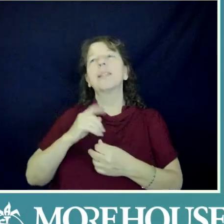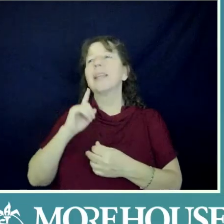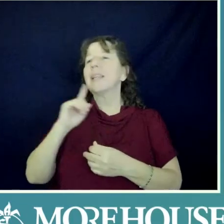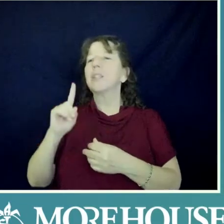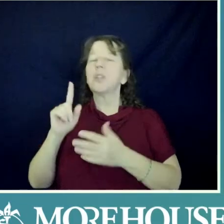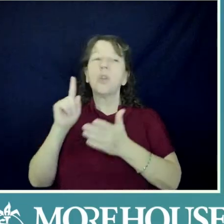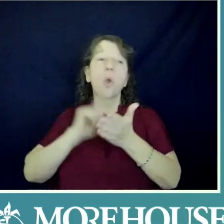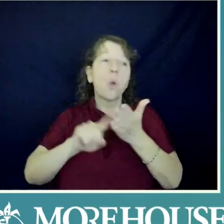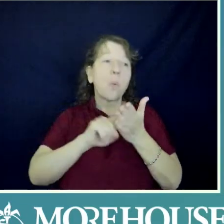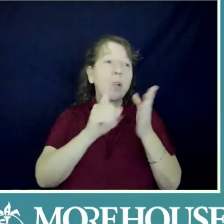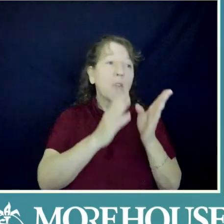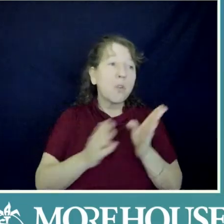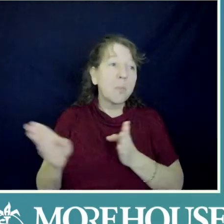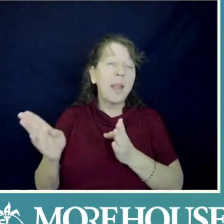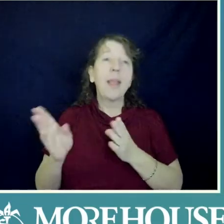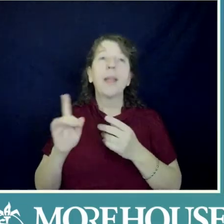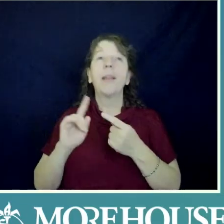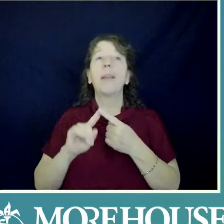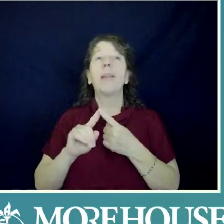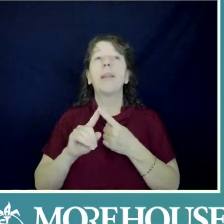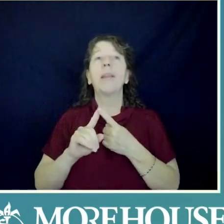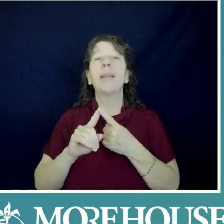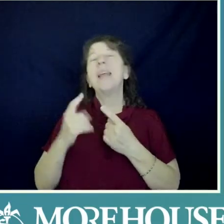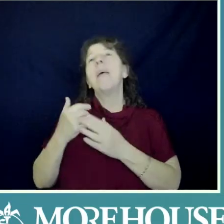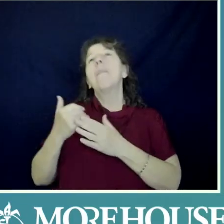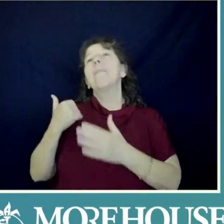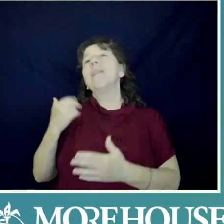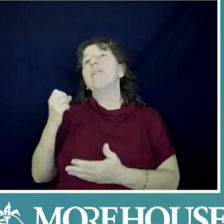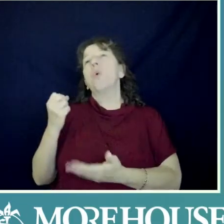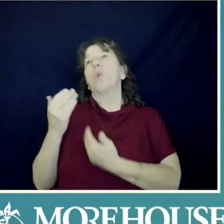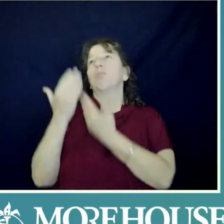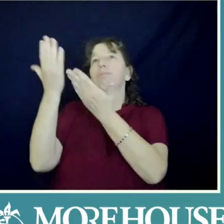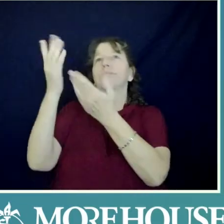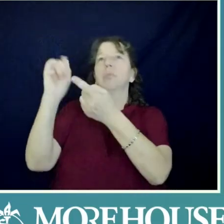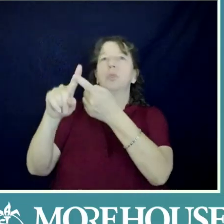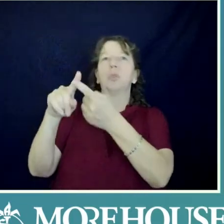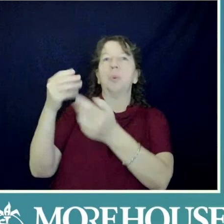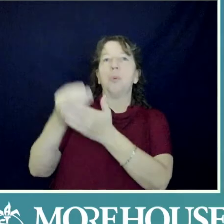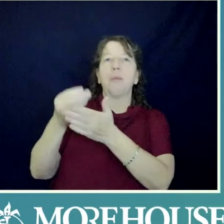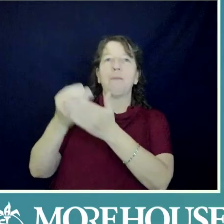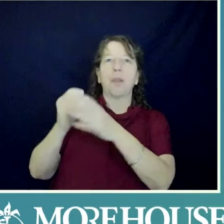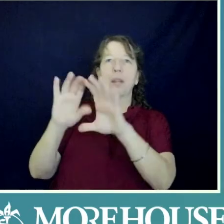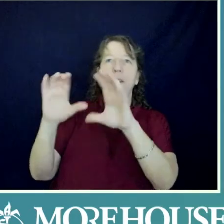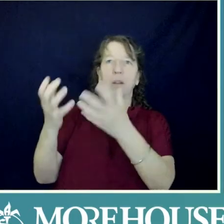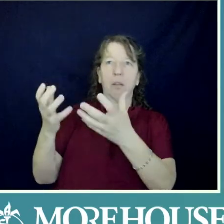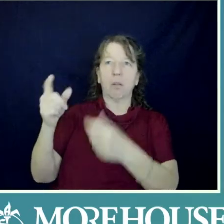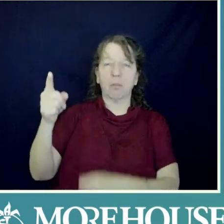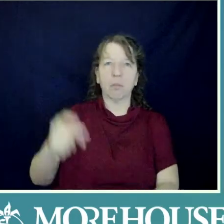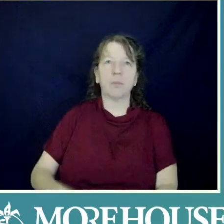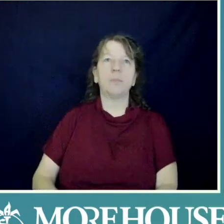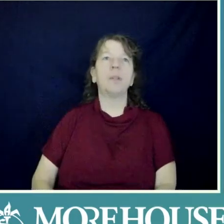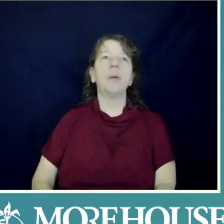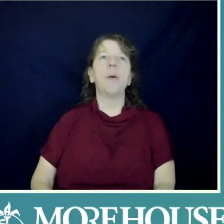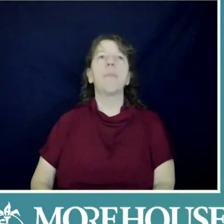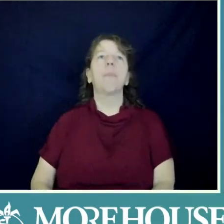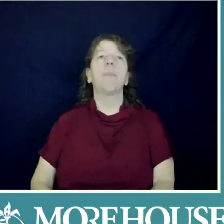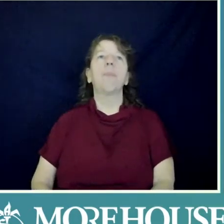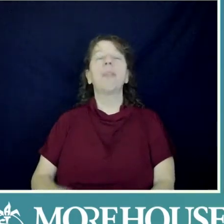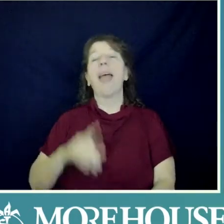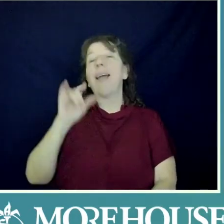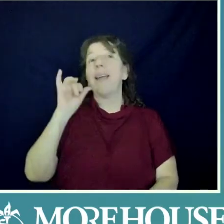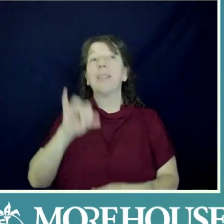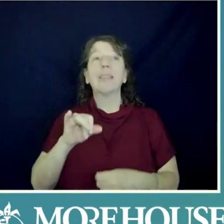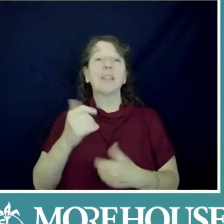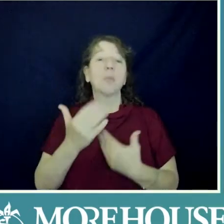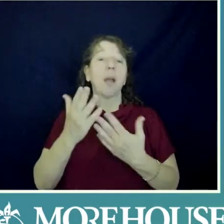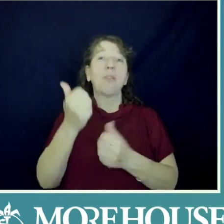plan prior to submitting it to a funding agency. And we offer this to any faculty